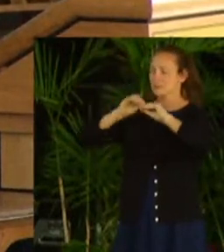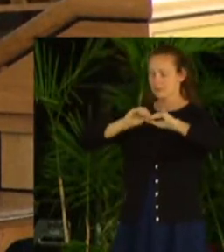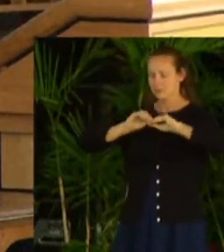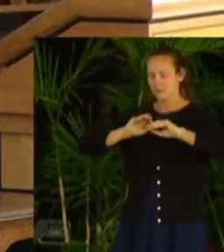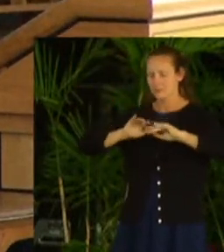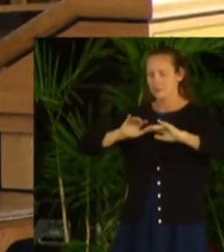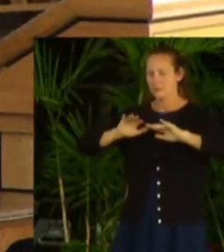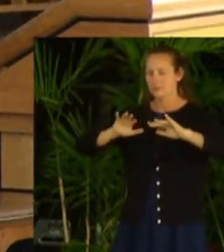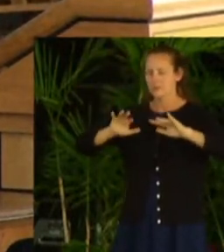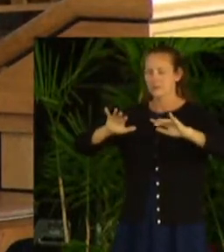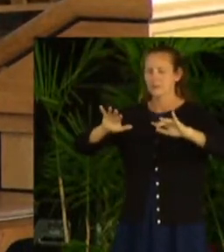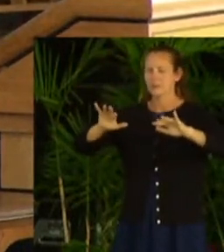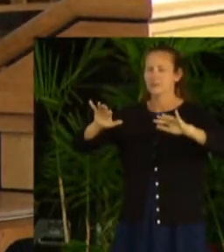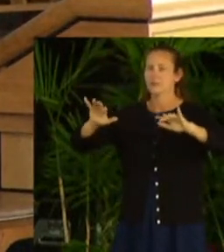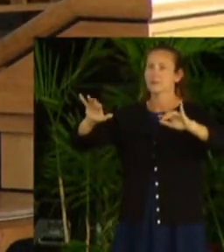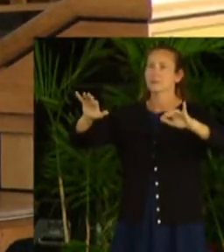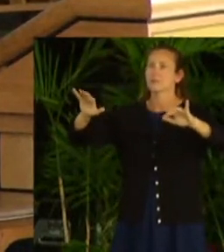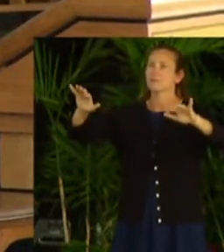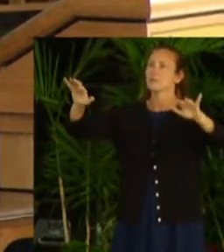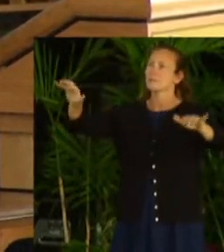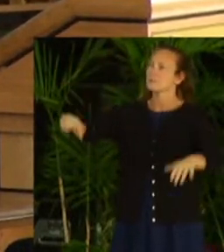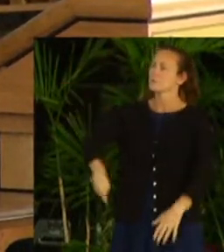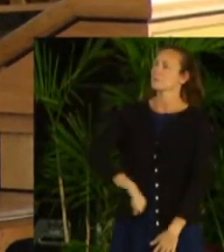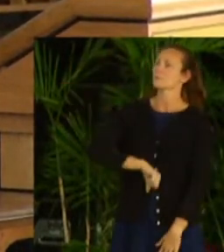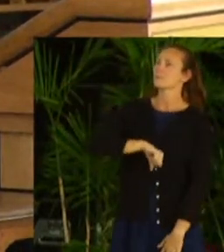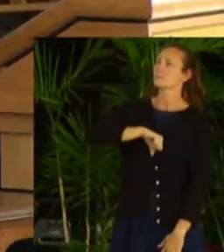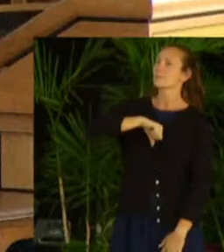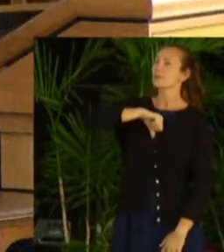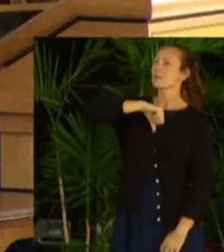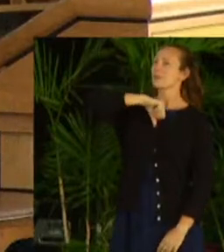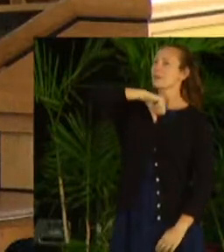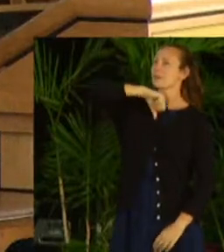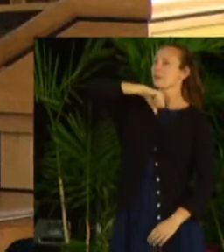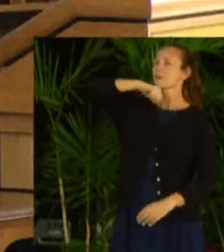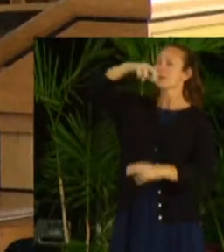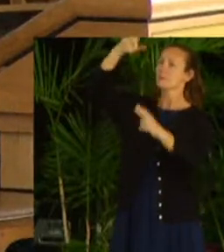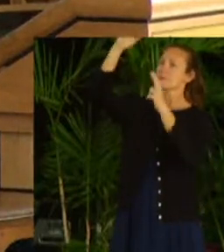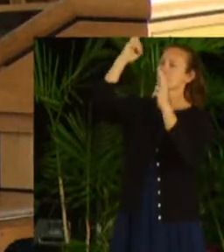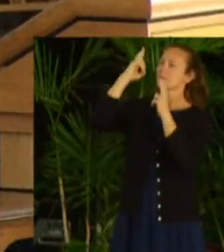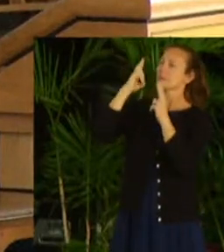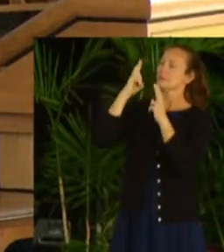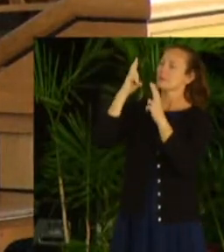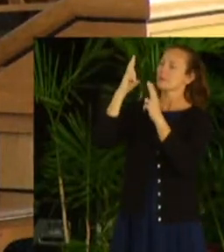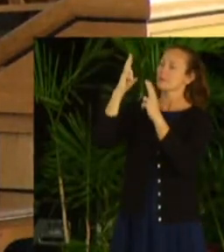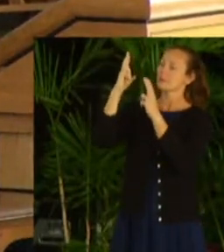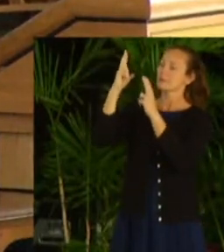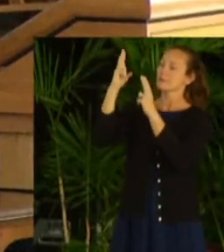early light what so proudly we